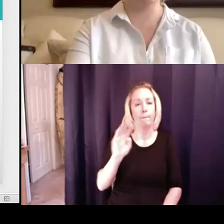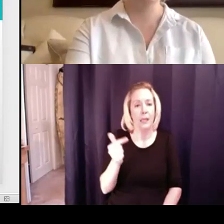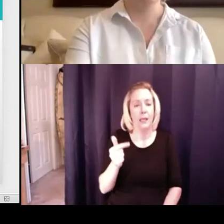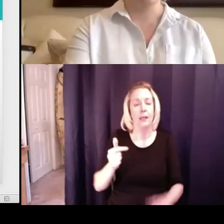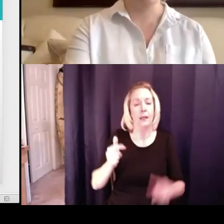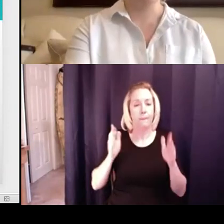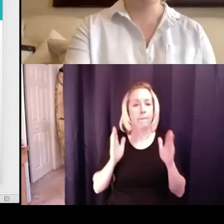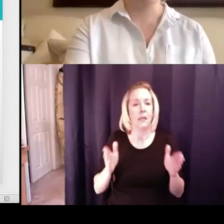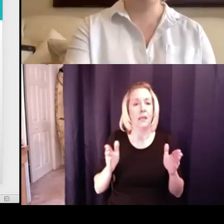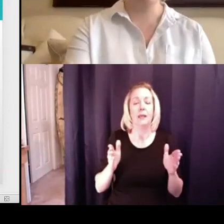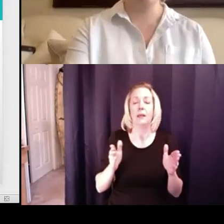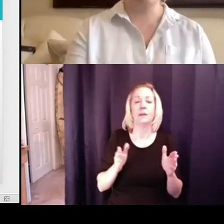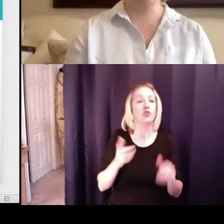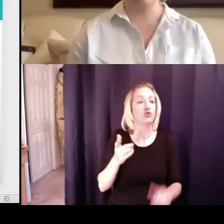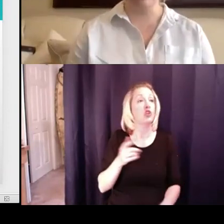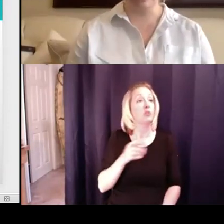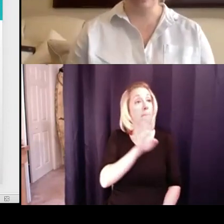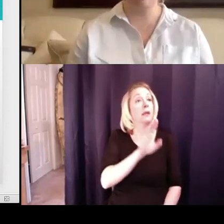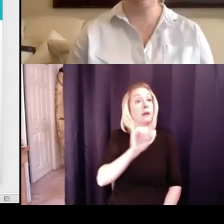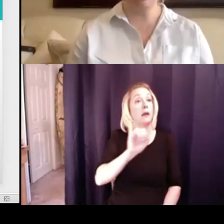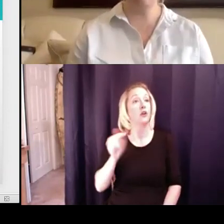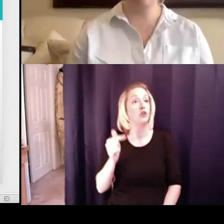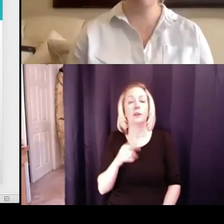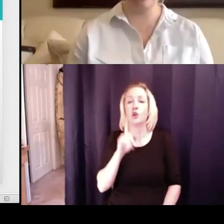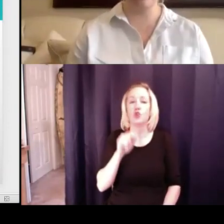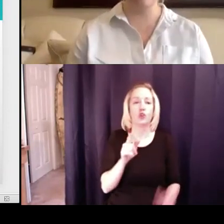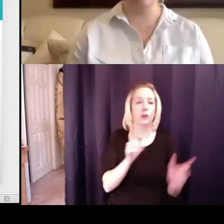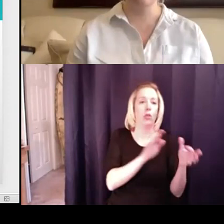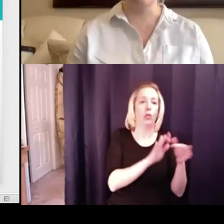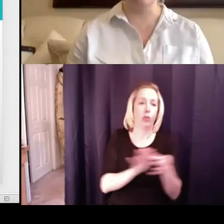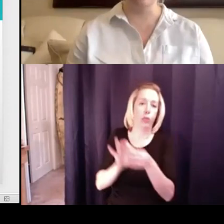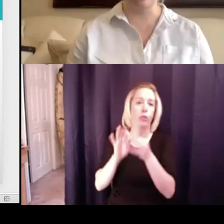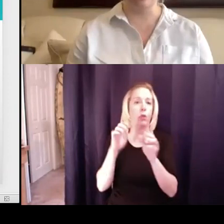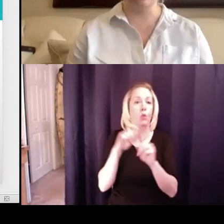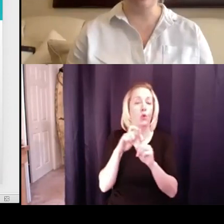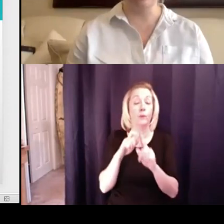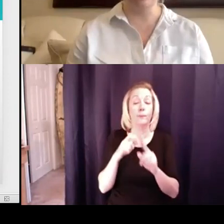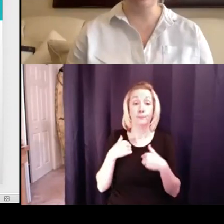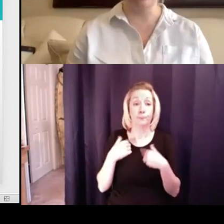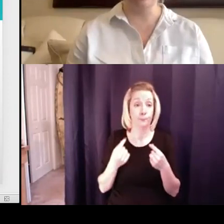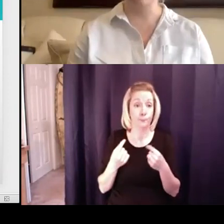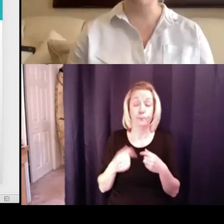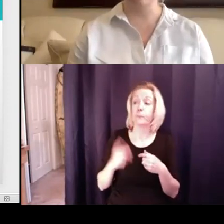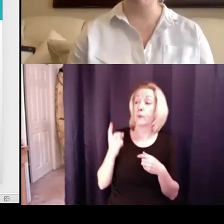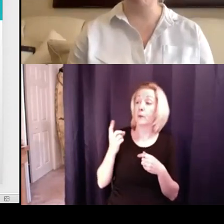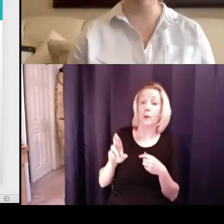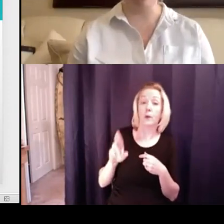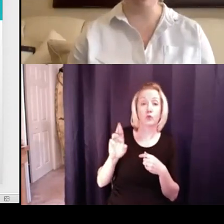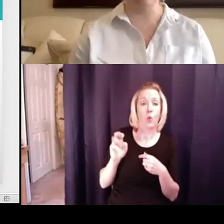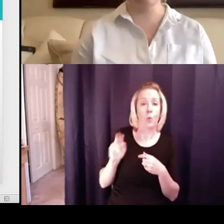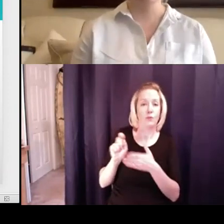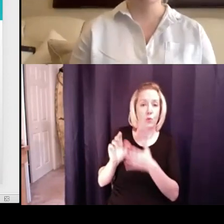blend it. One thing that was really helpful was then using Dr. Roman's suggestion with the